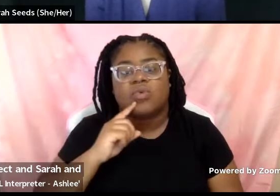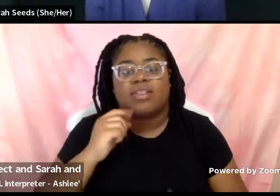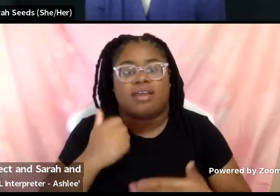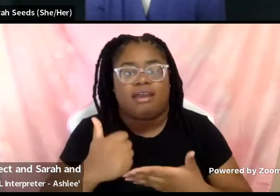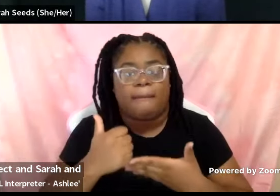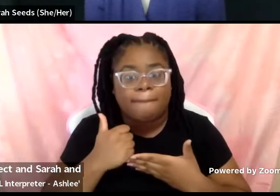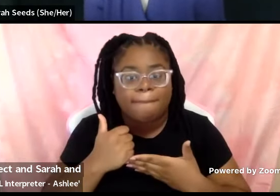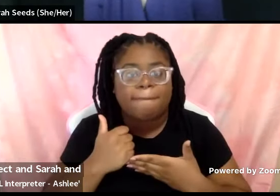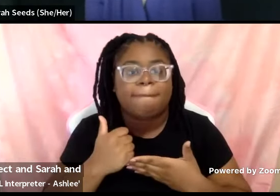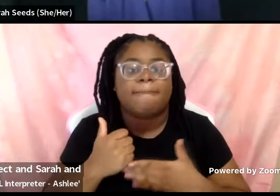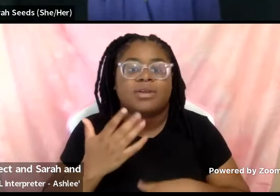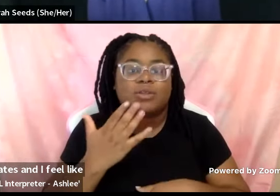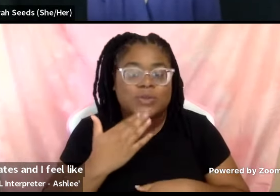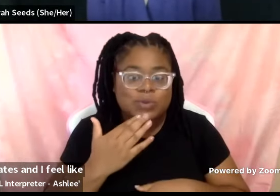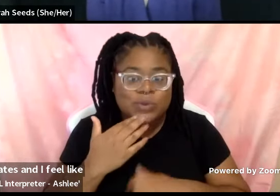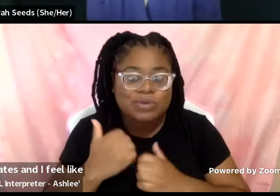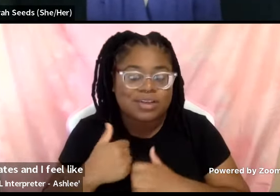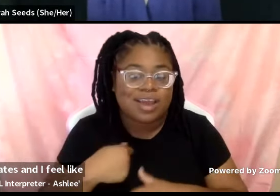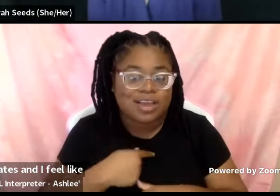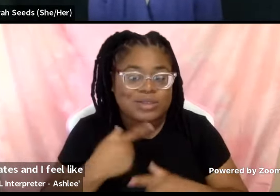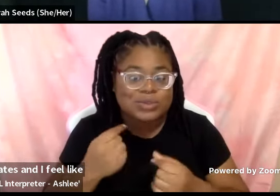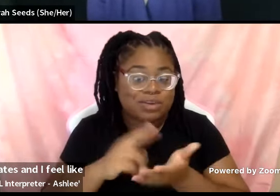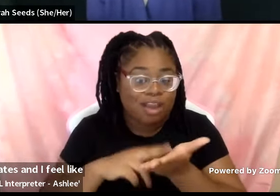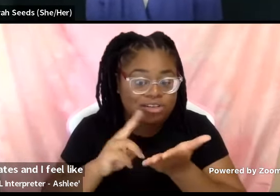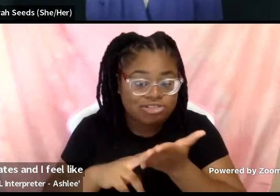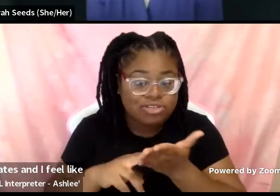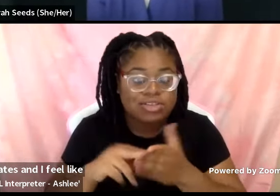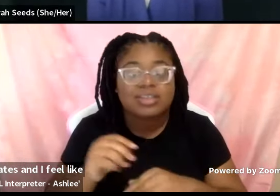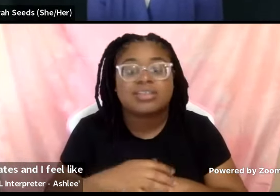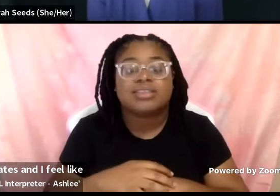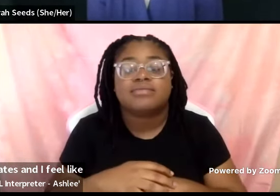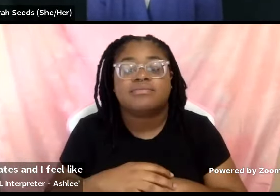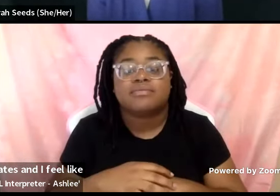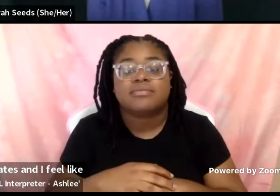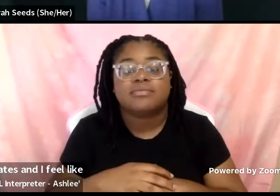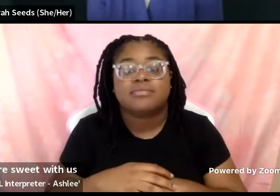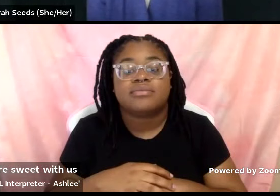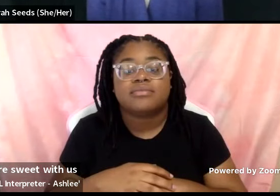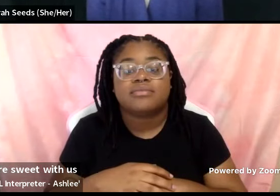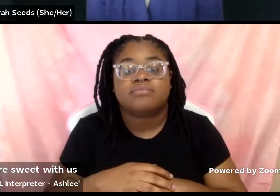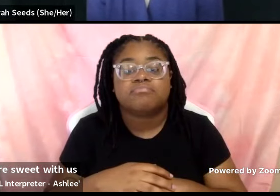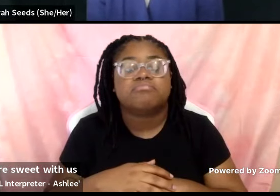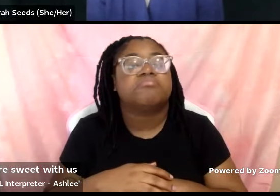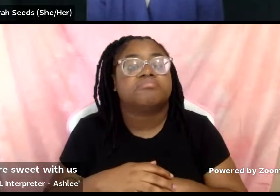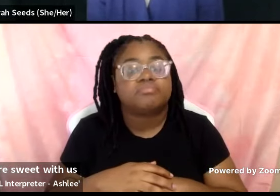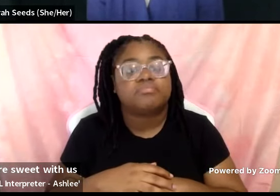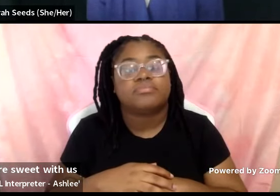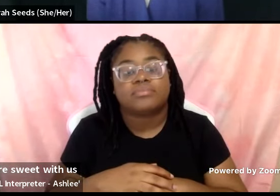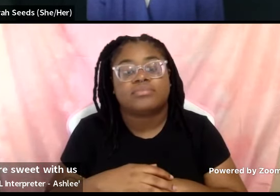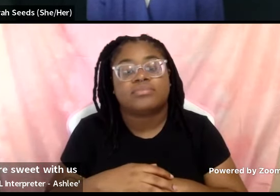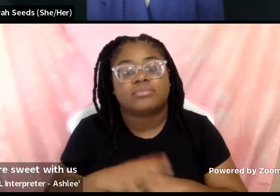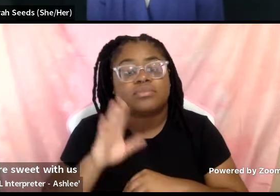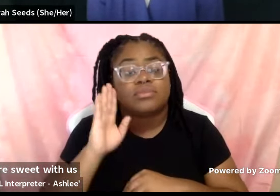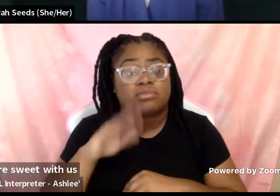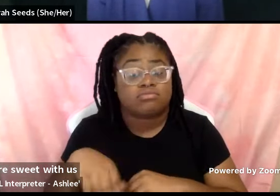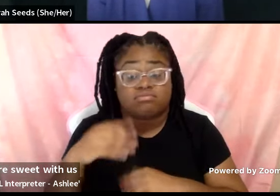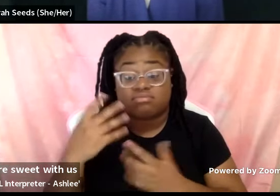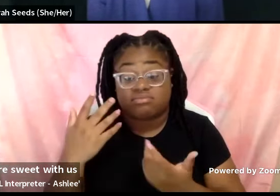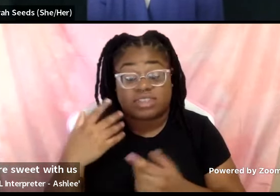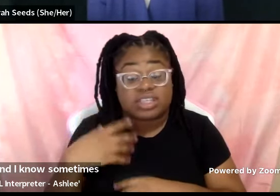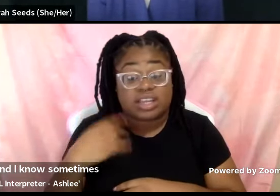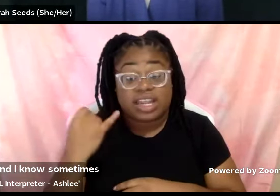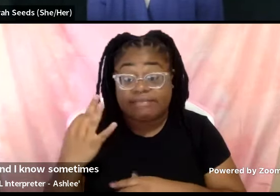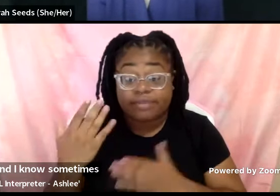sweet with us when we were doing the contracts. And I know, like, sometimes as a new creator, like, you know, if anyone's watching this, like how to level